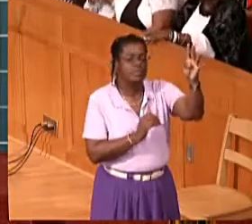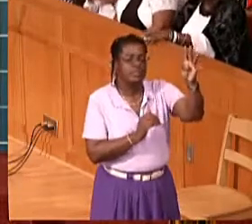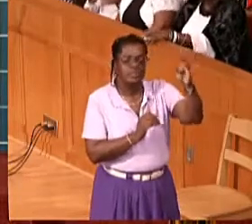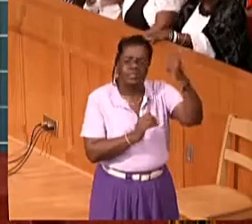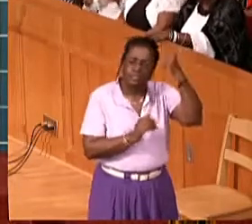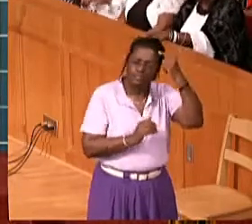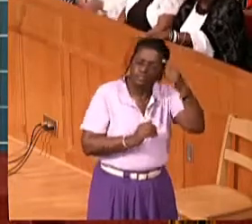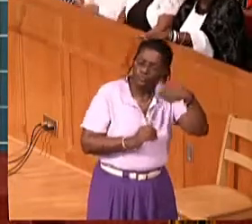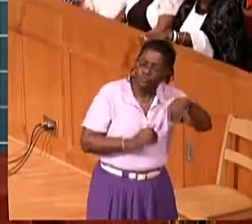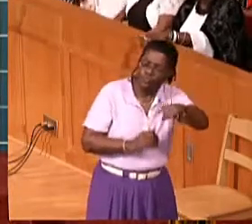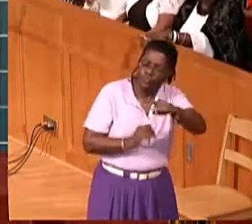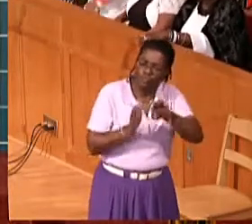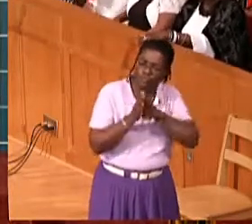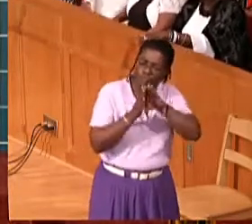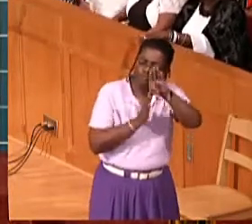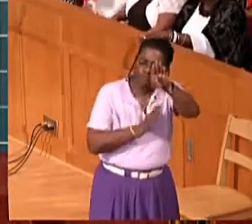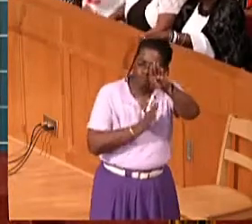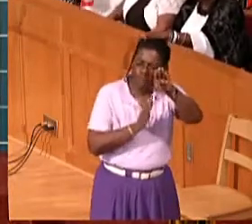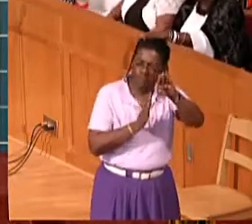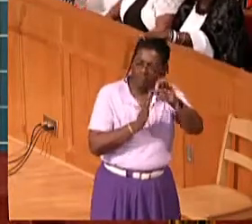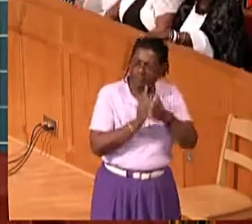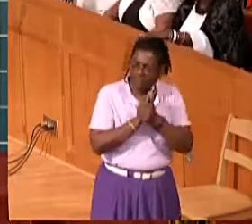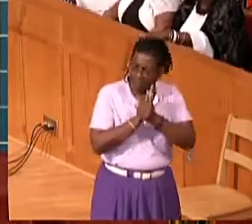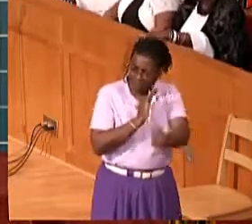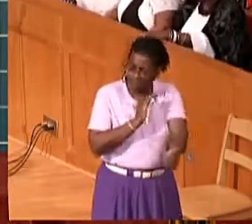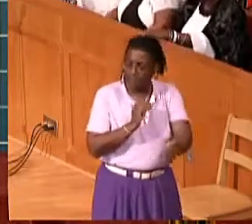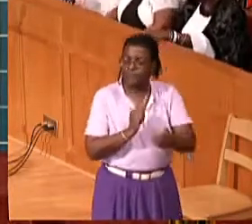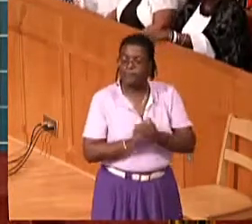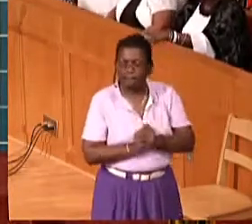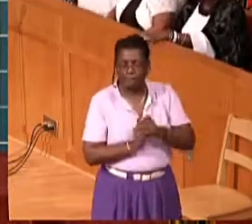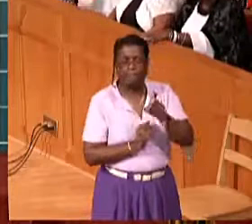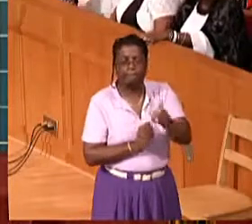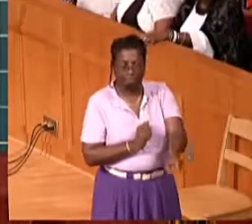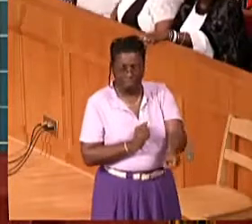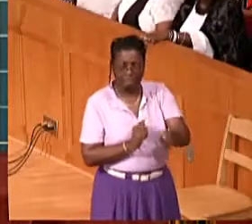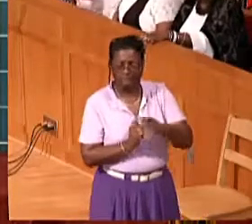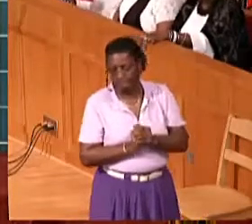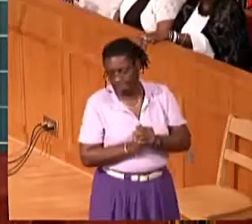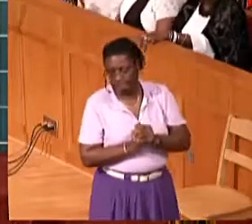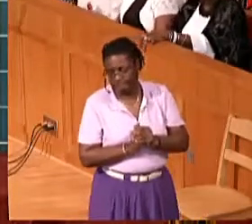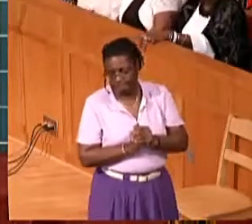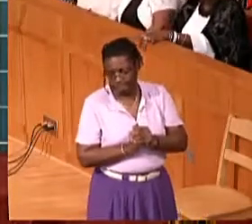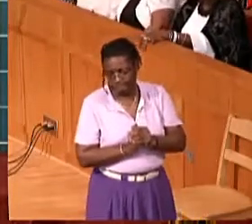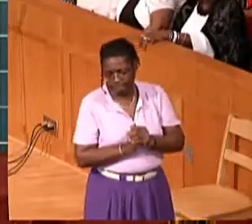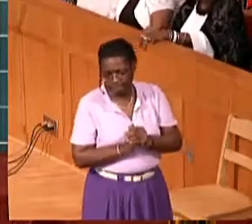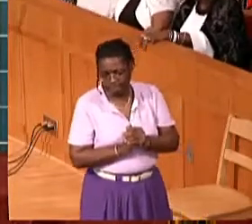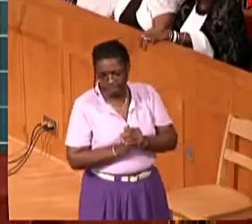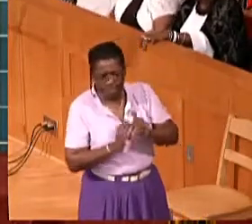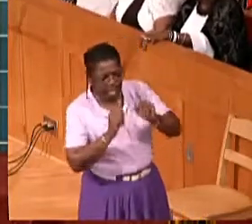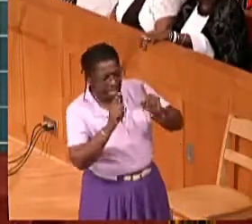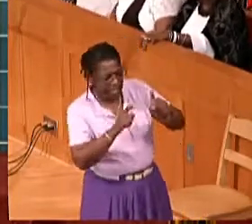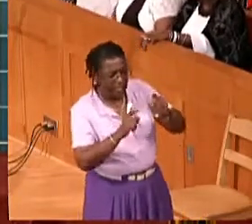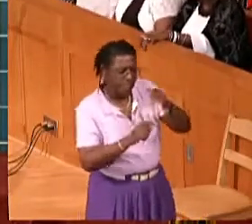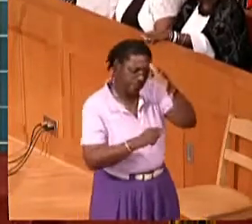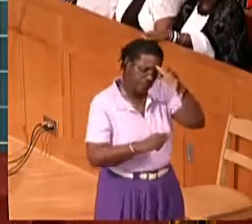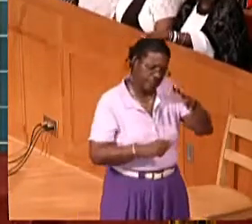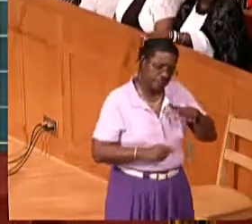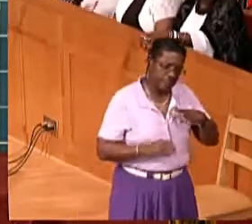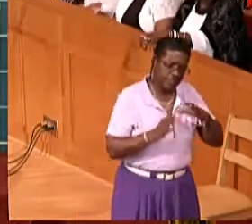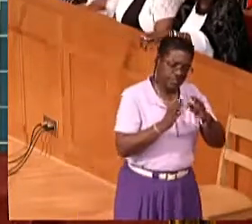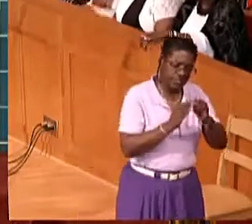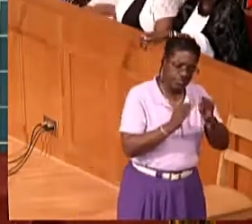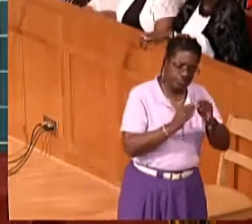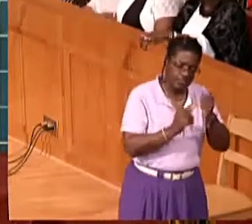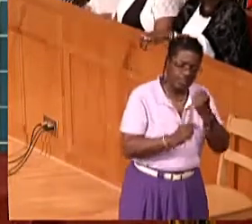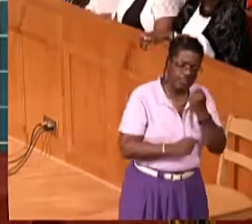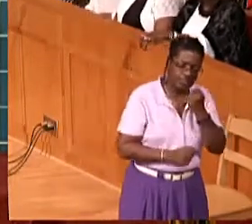those skills. I said it's up to you to develop those skills. I came to the men's meeting on yesterday